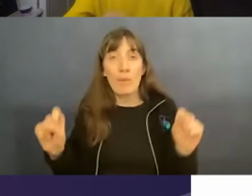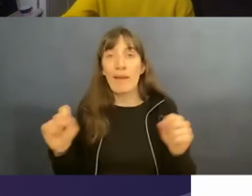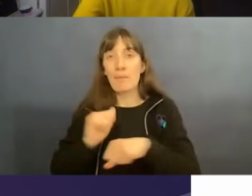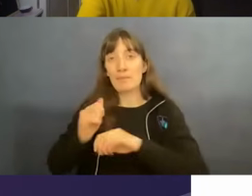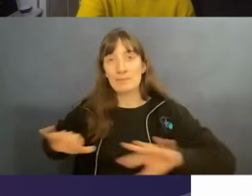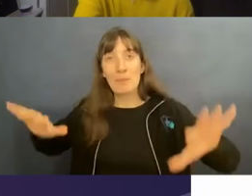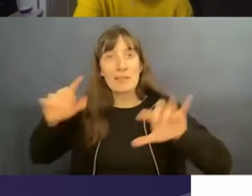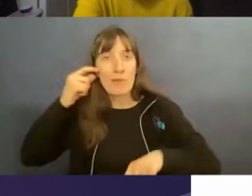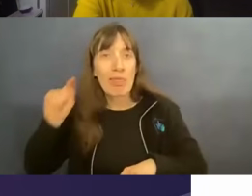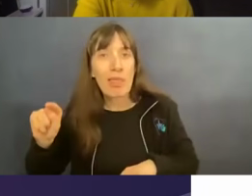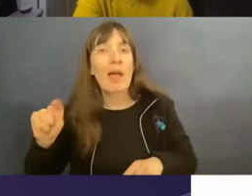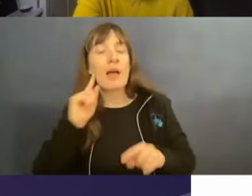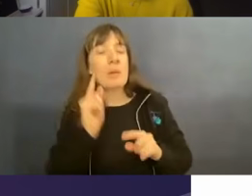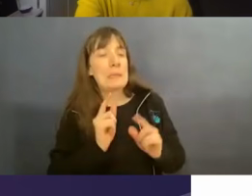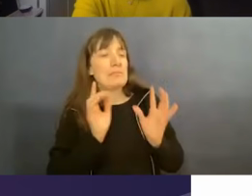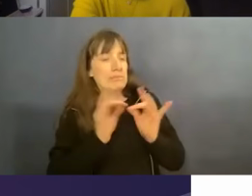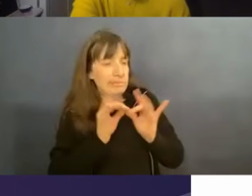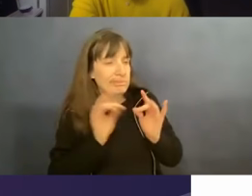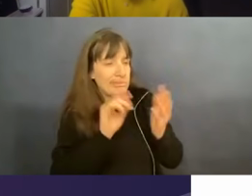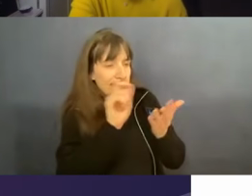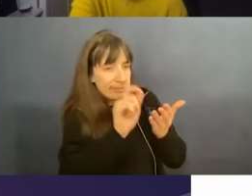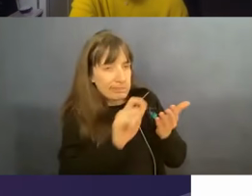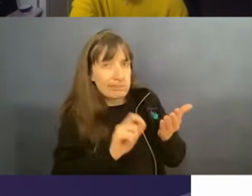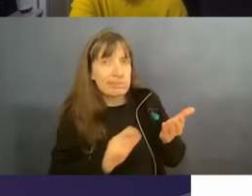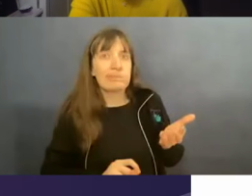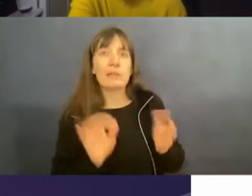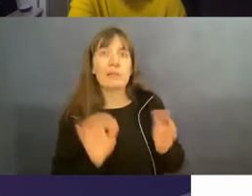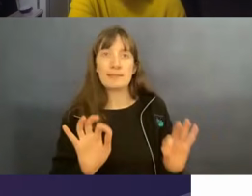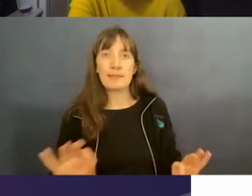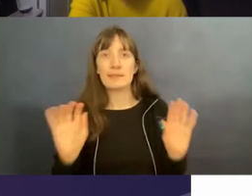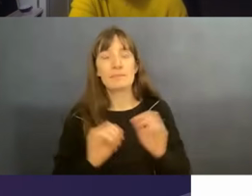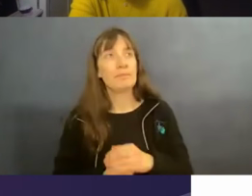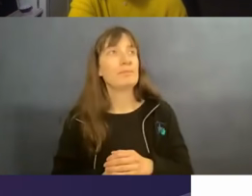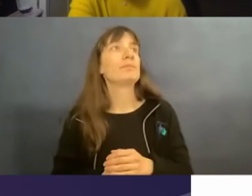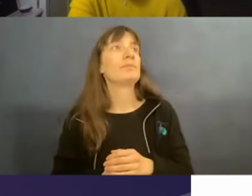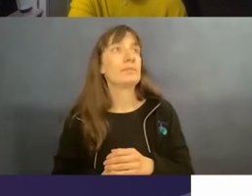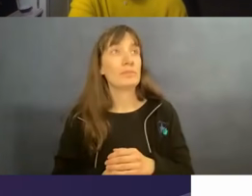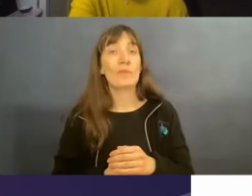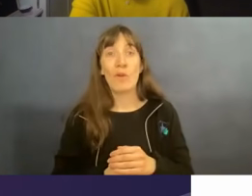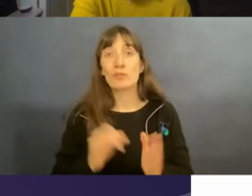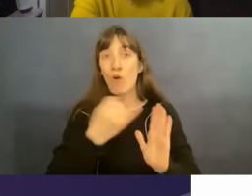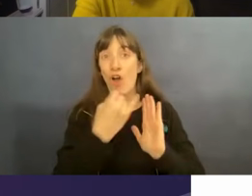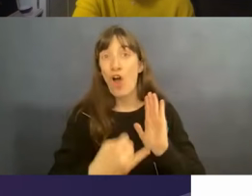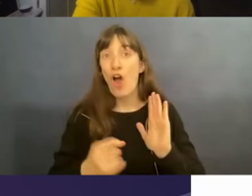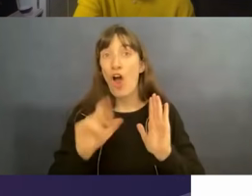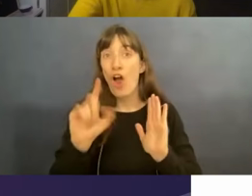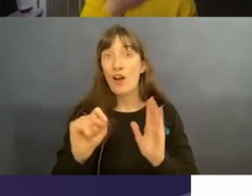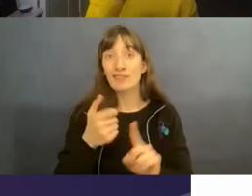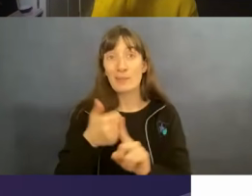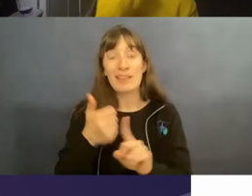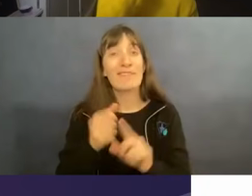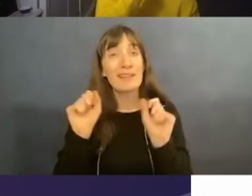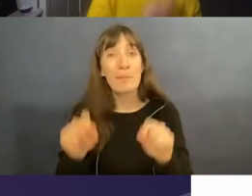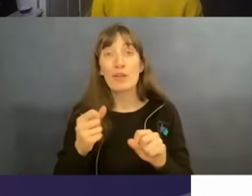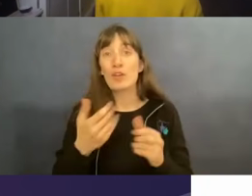they're happening can be really important. Again, I did mention art as an outlet, right? So there is this mask project. And so that's